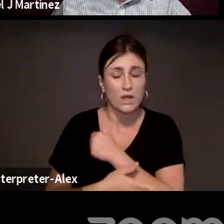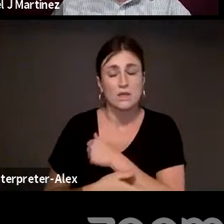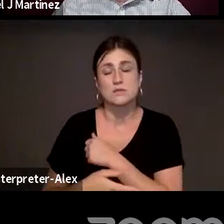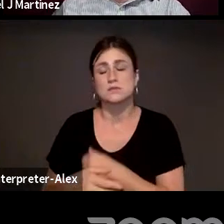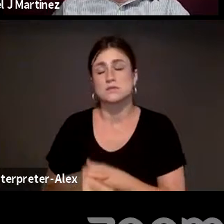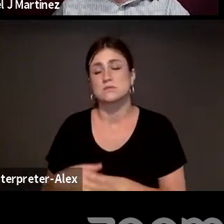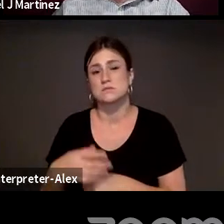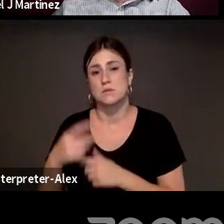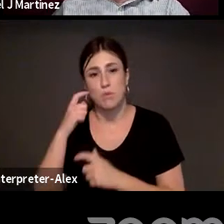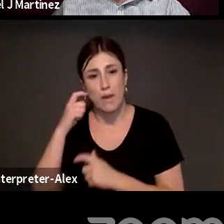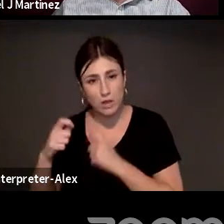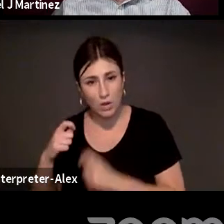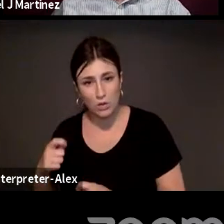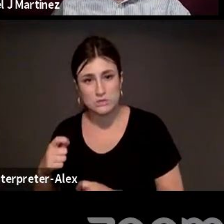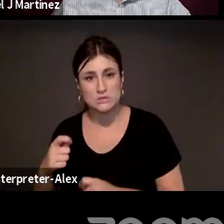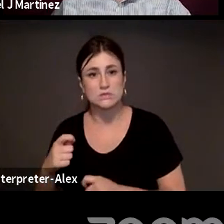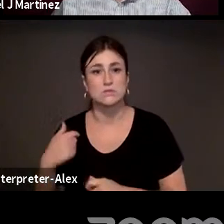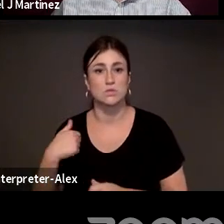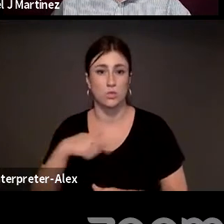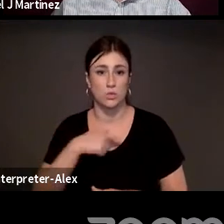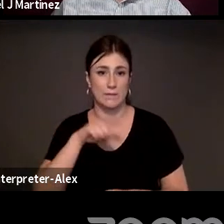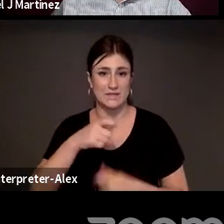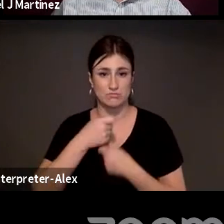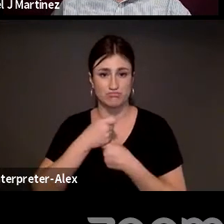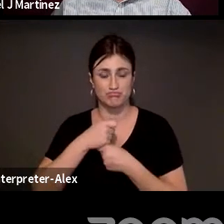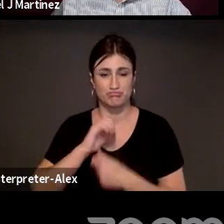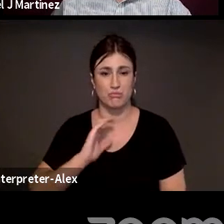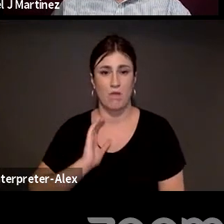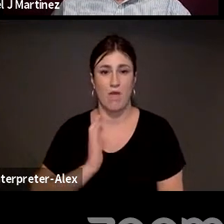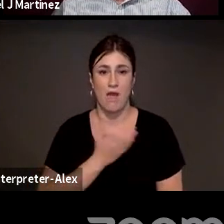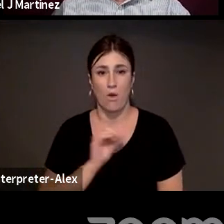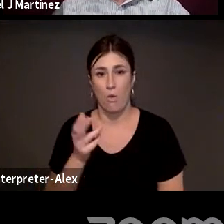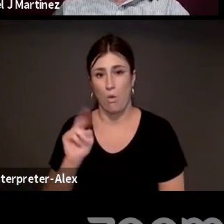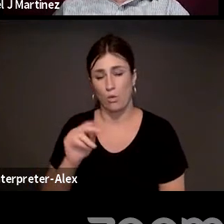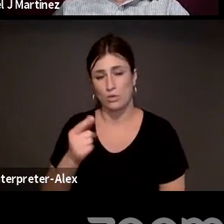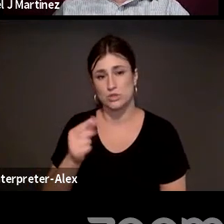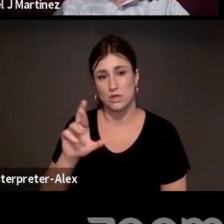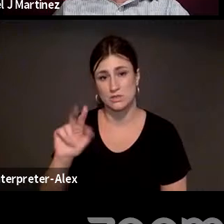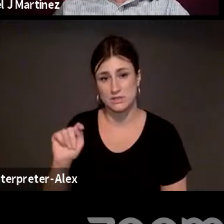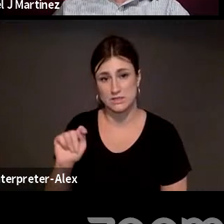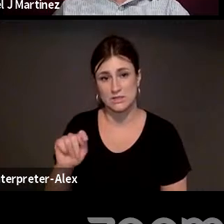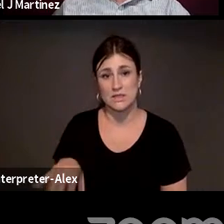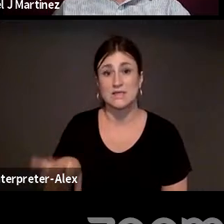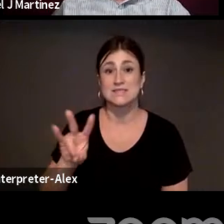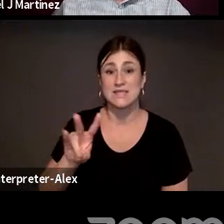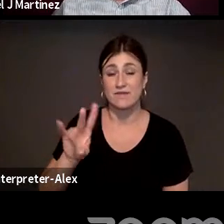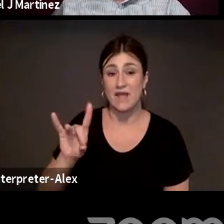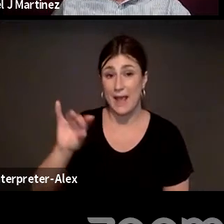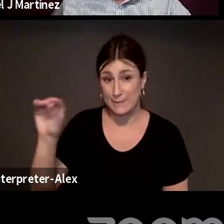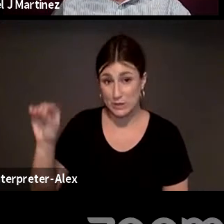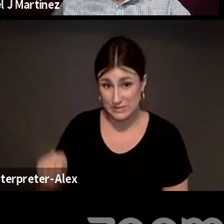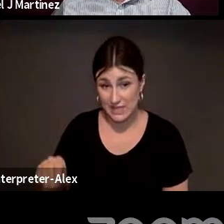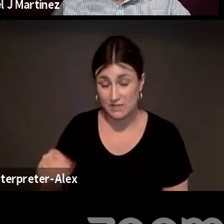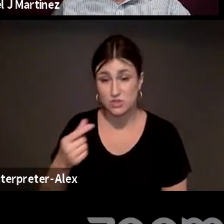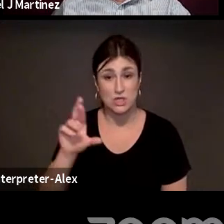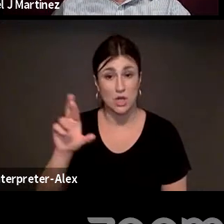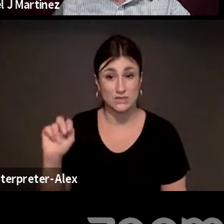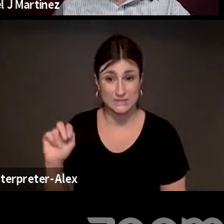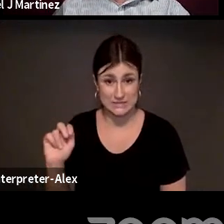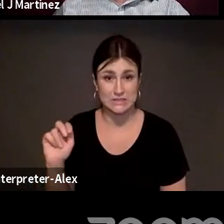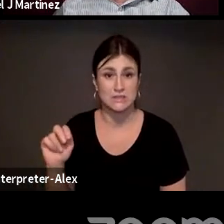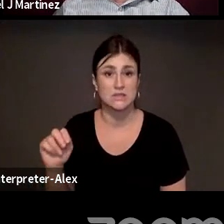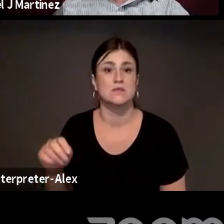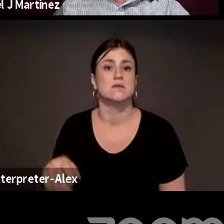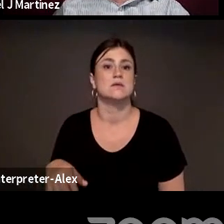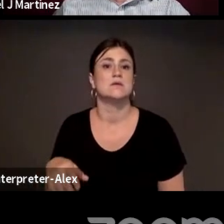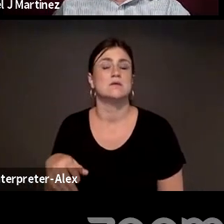our GRT tax. And that's, you know, looking at our pictures, 78% is GRT tax. So it's important that people continue to shop